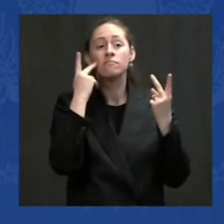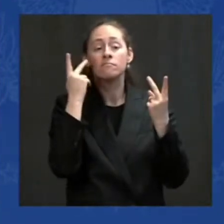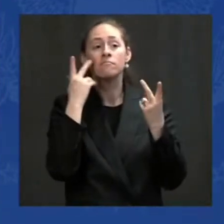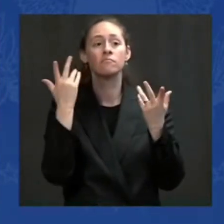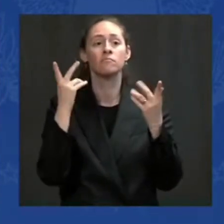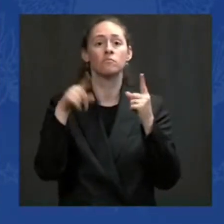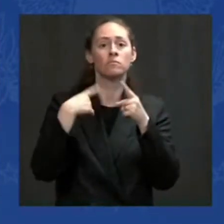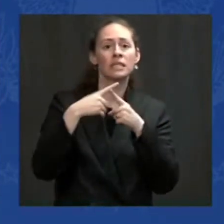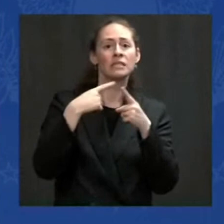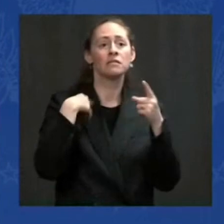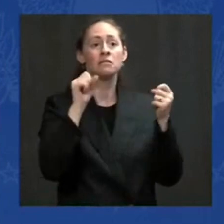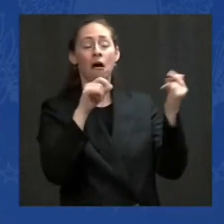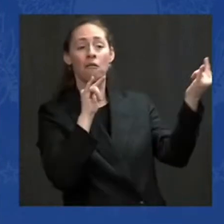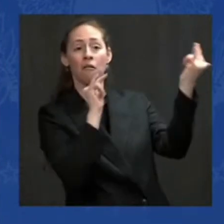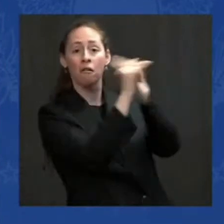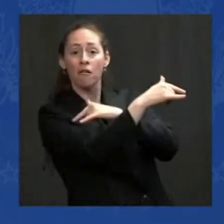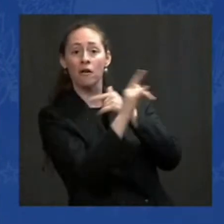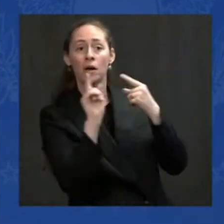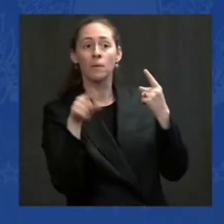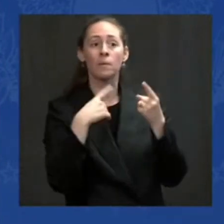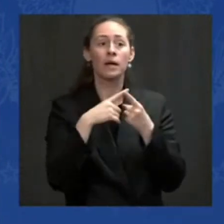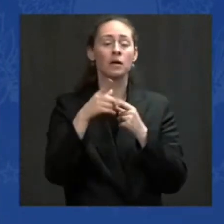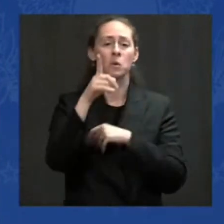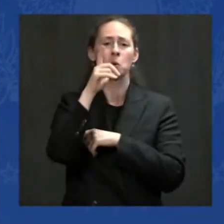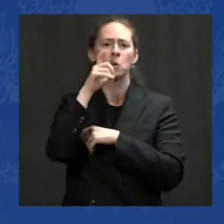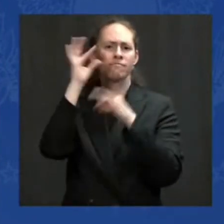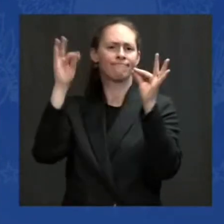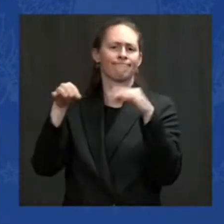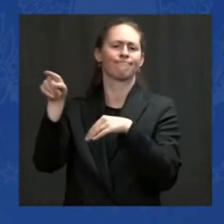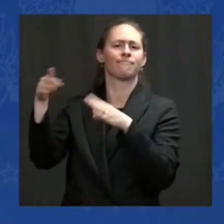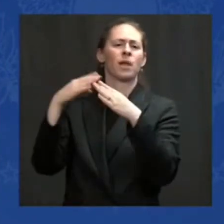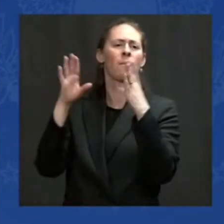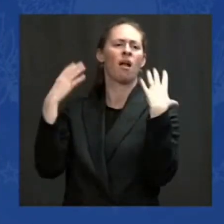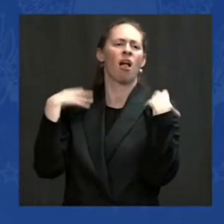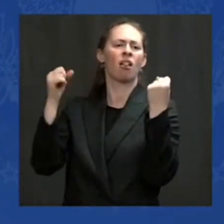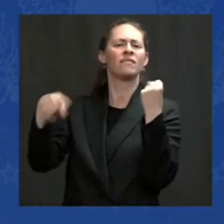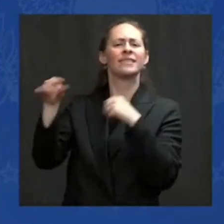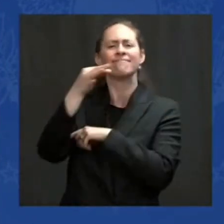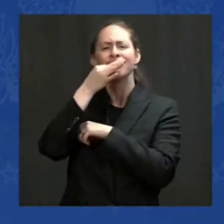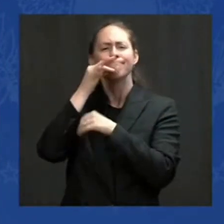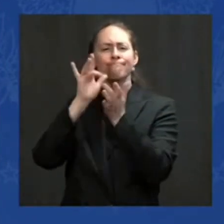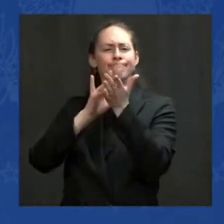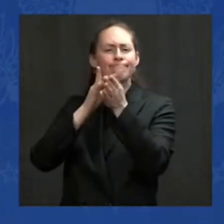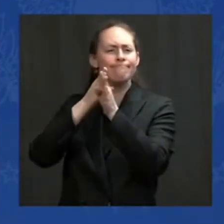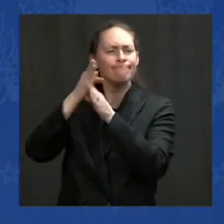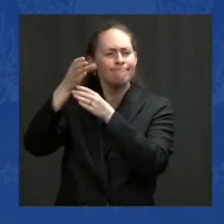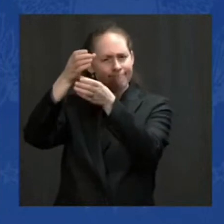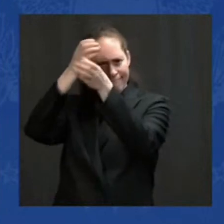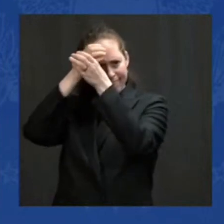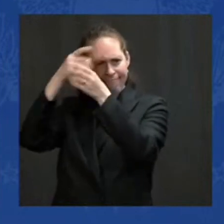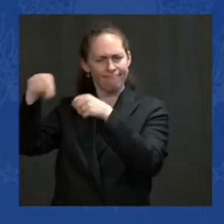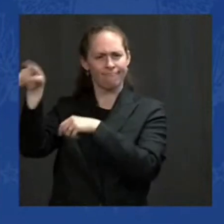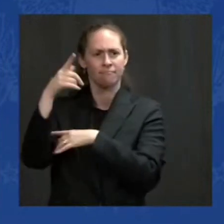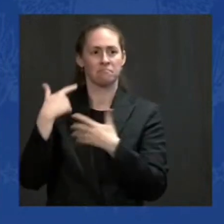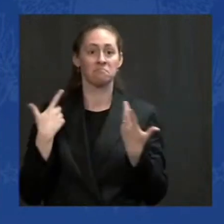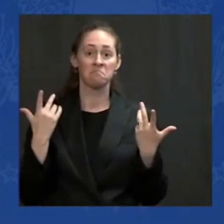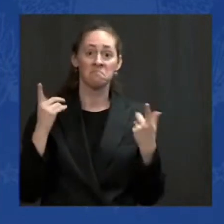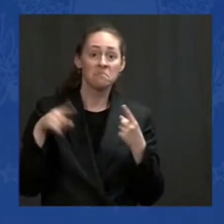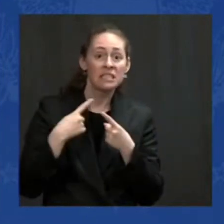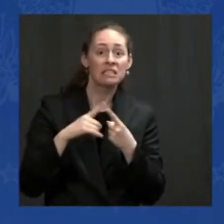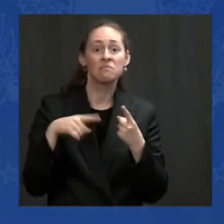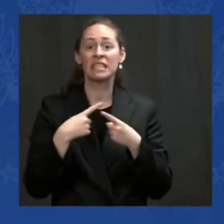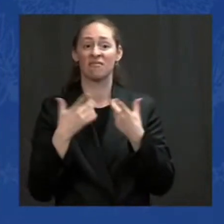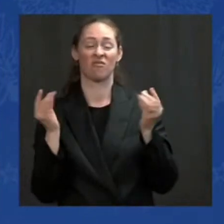international travel will be guided by our public health and medical experts. I don't have any specific update for you on